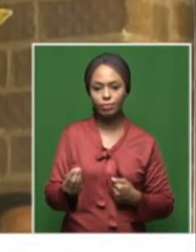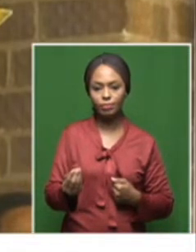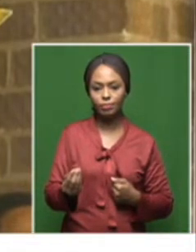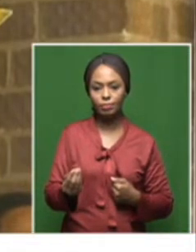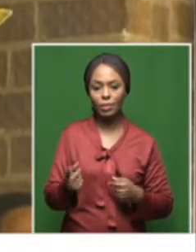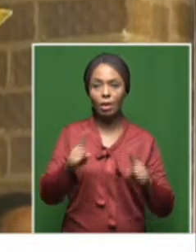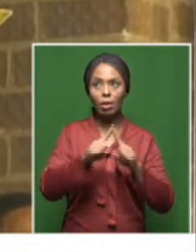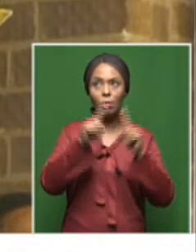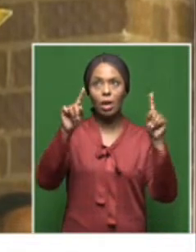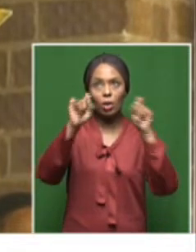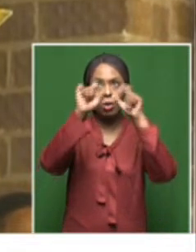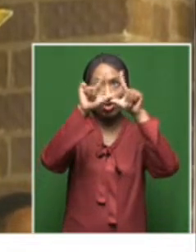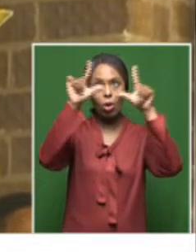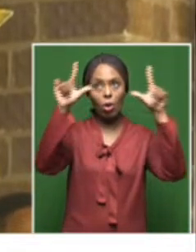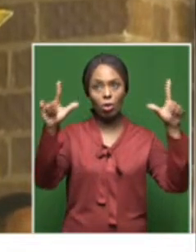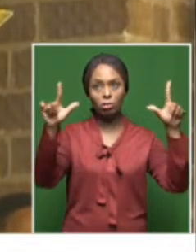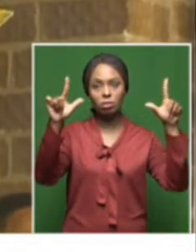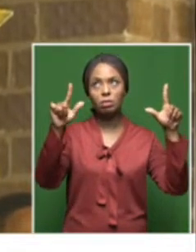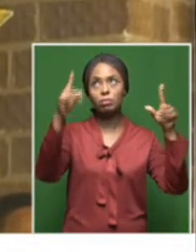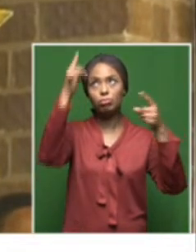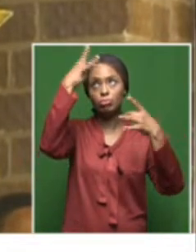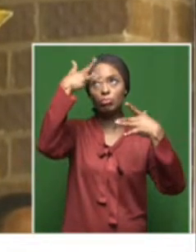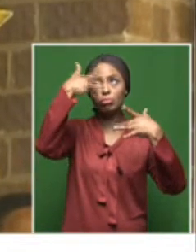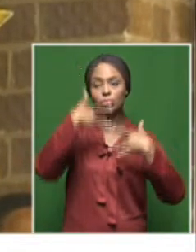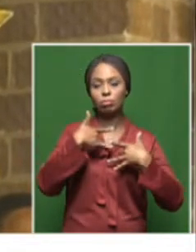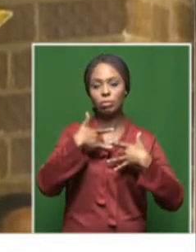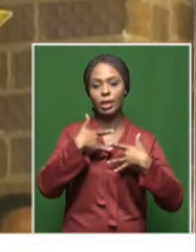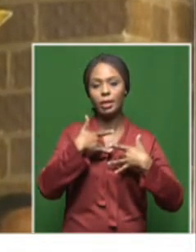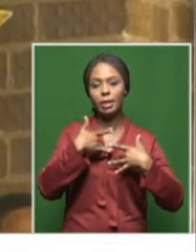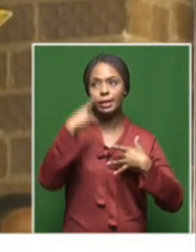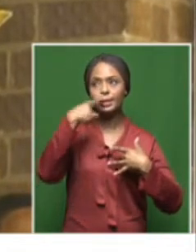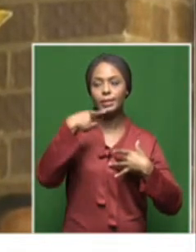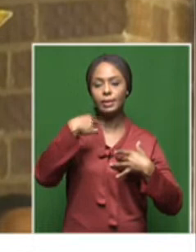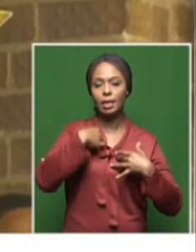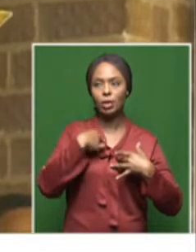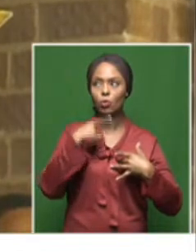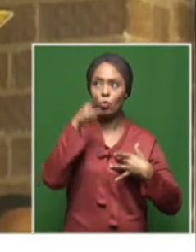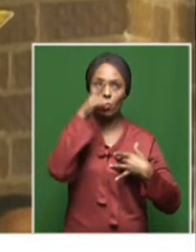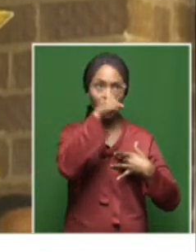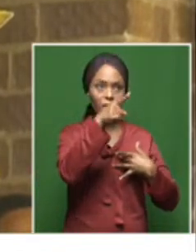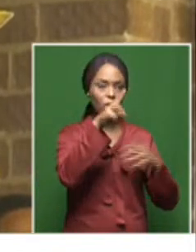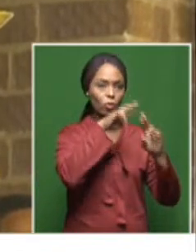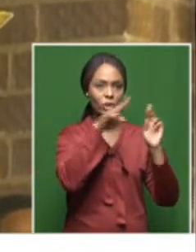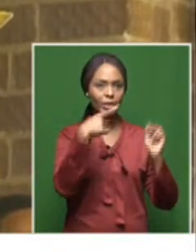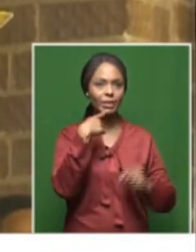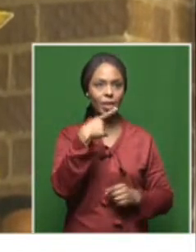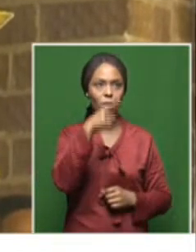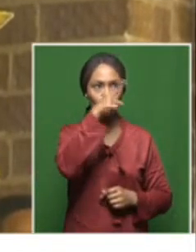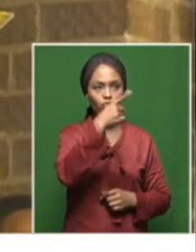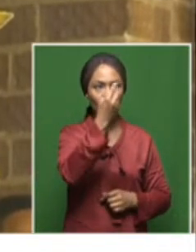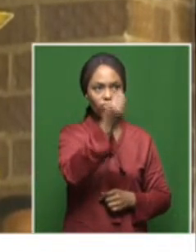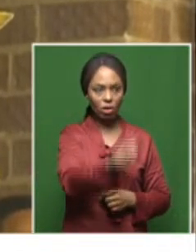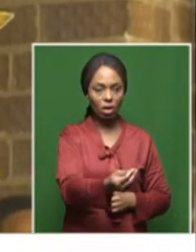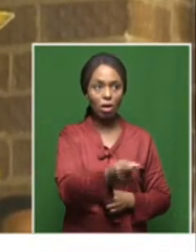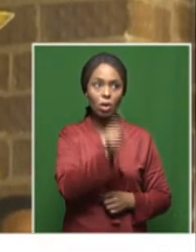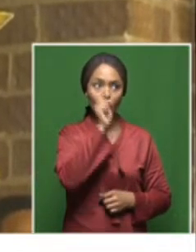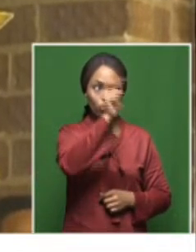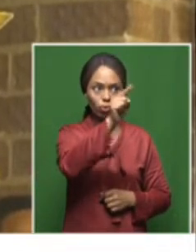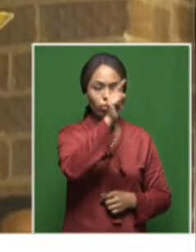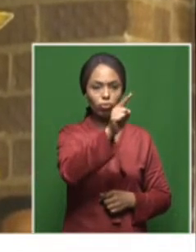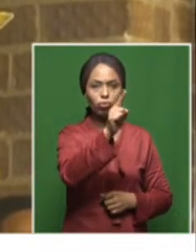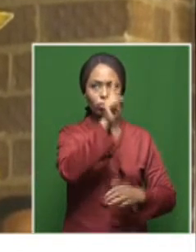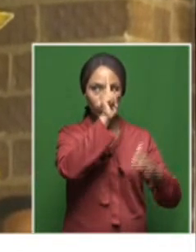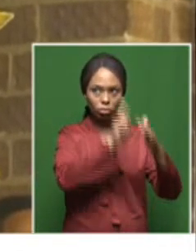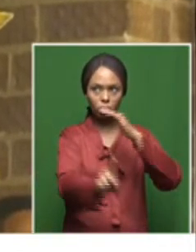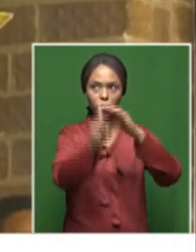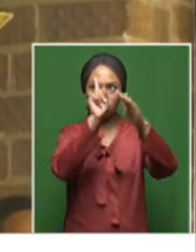But the Lord said to me, "Do not say I am too young. You must go to everyone I